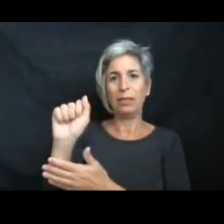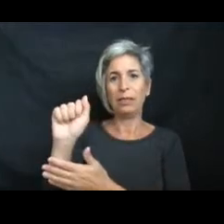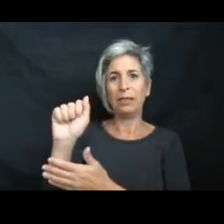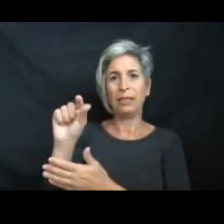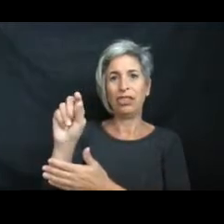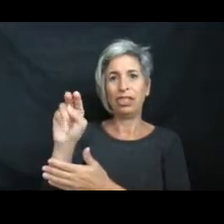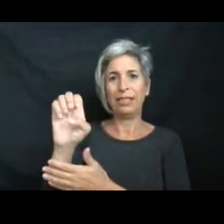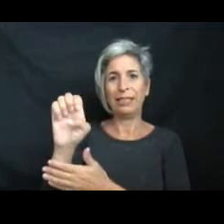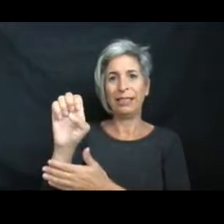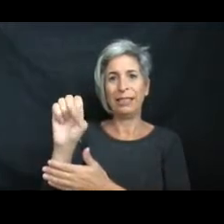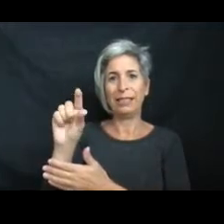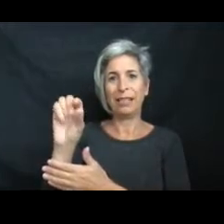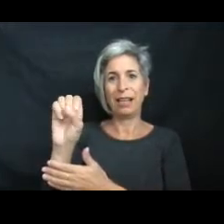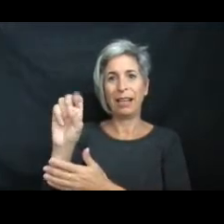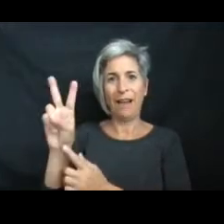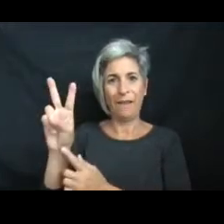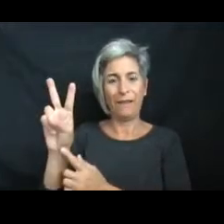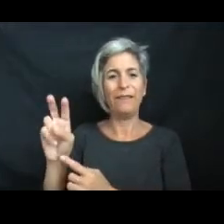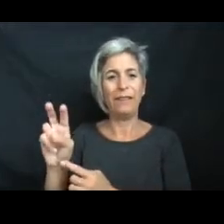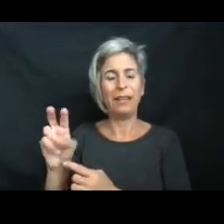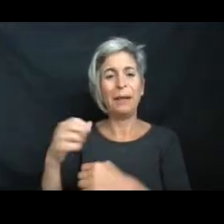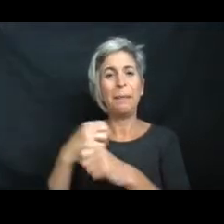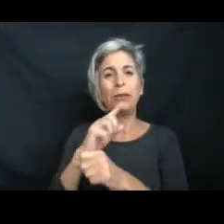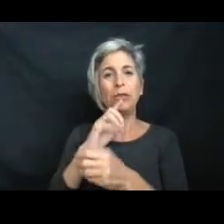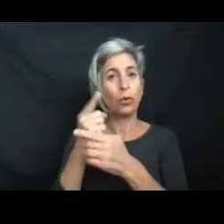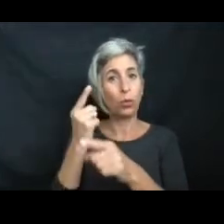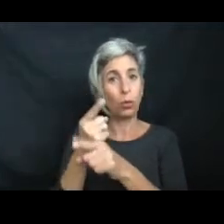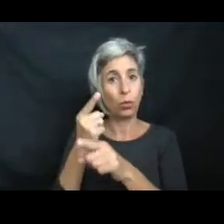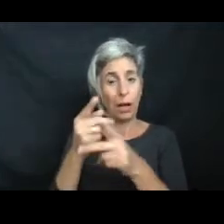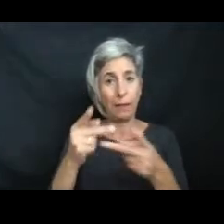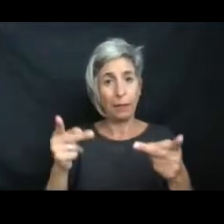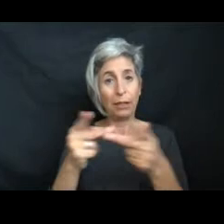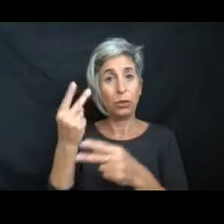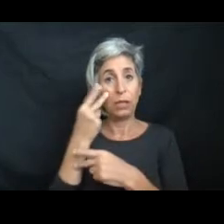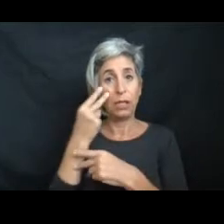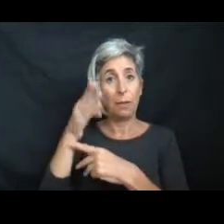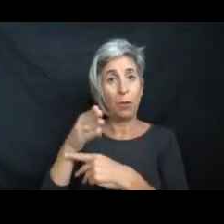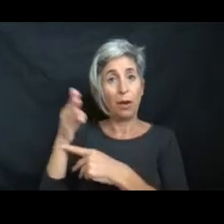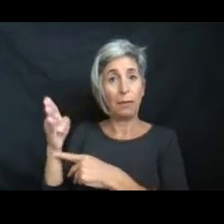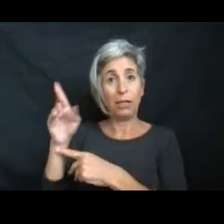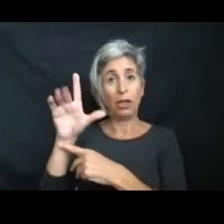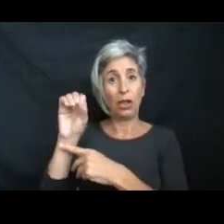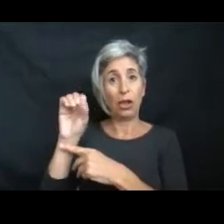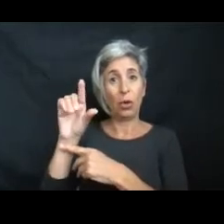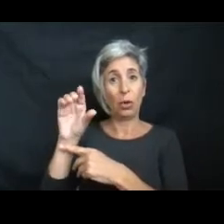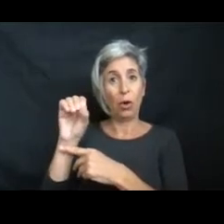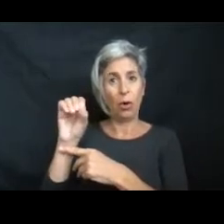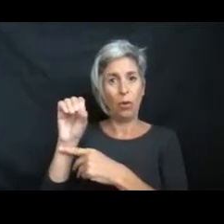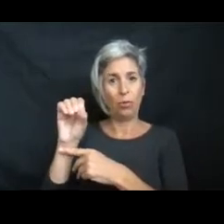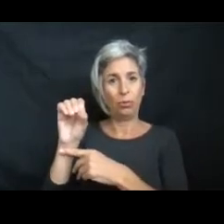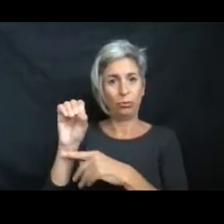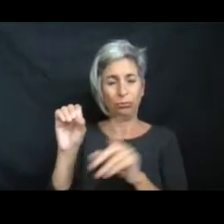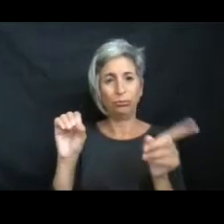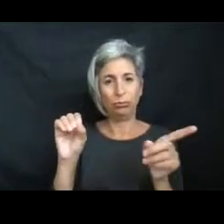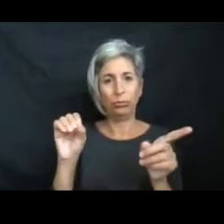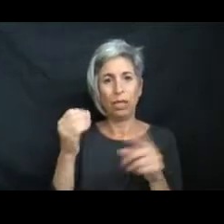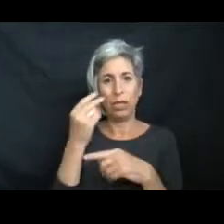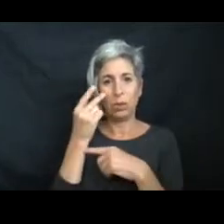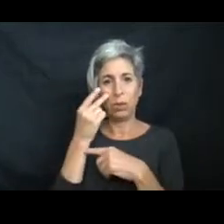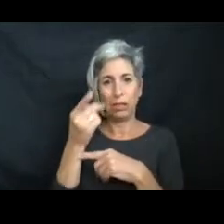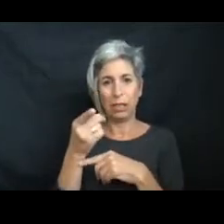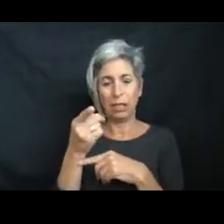Once you're here, to make sure you're in the right place, you're going to see the Boynton Beach logo off to the side, Sages Network over here, and then